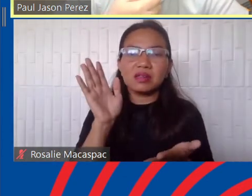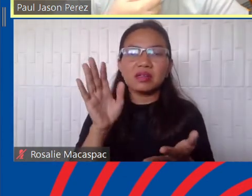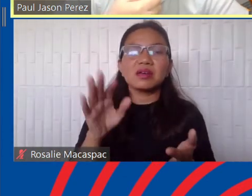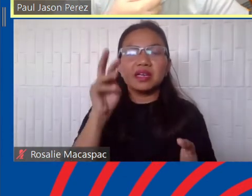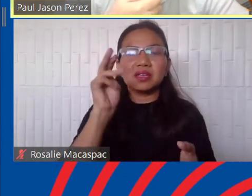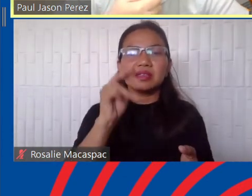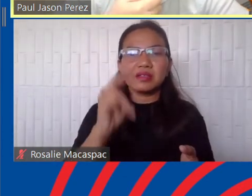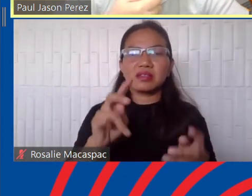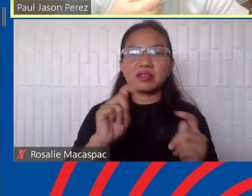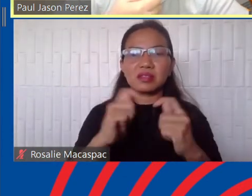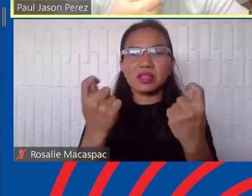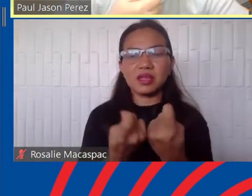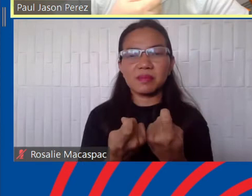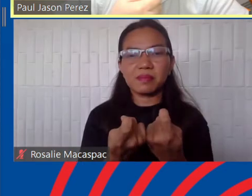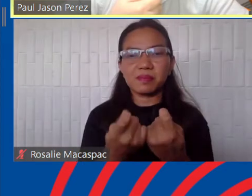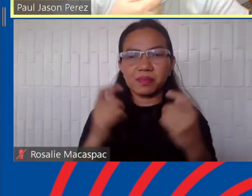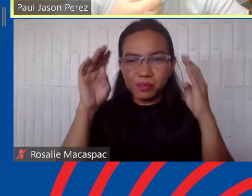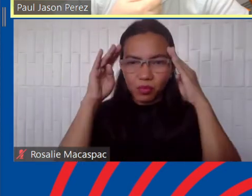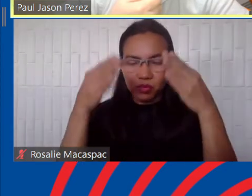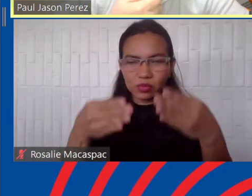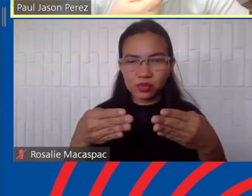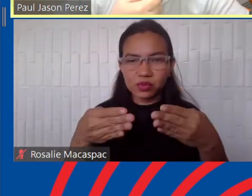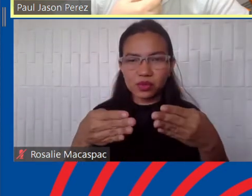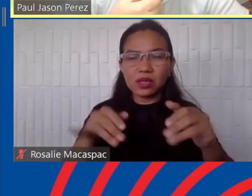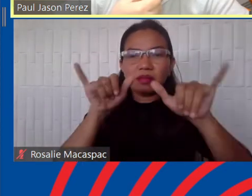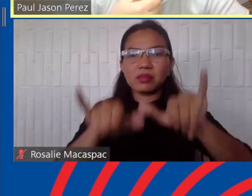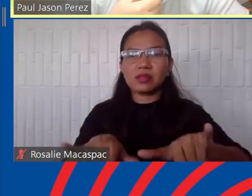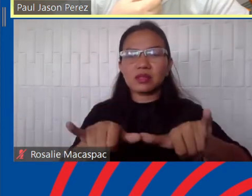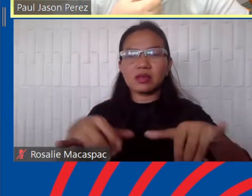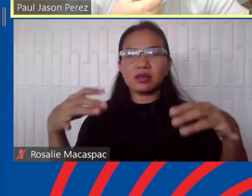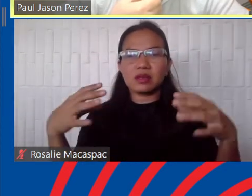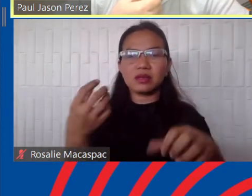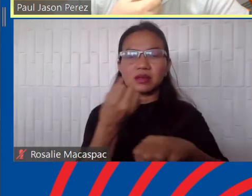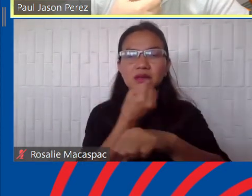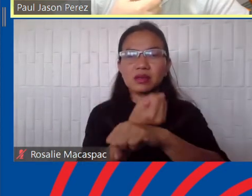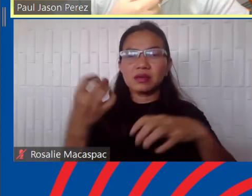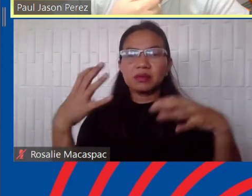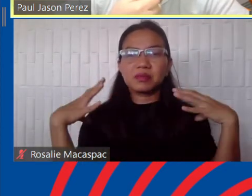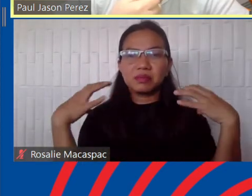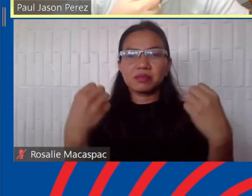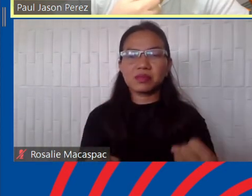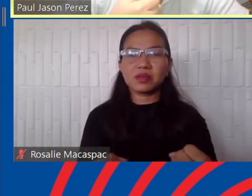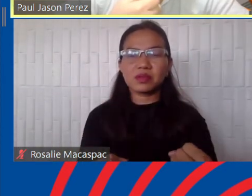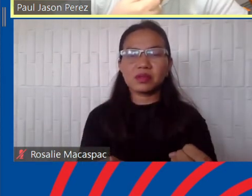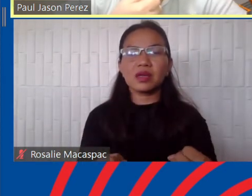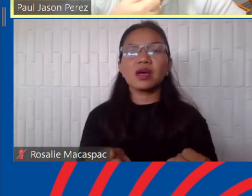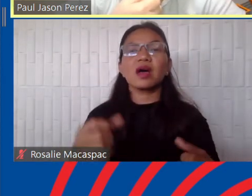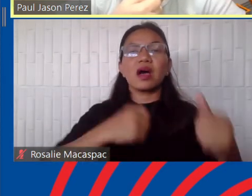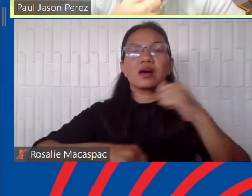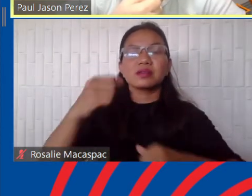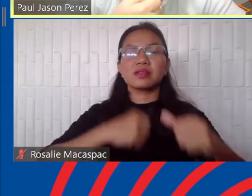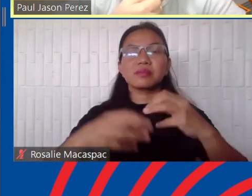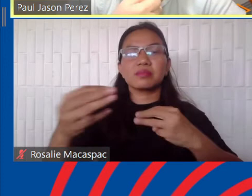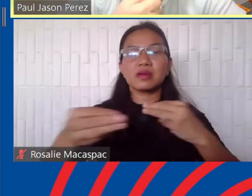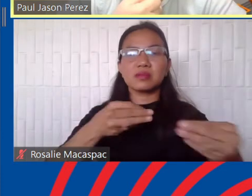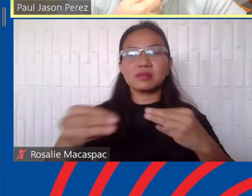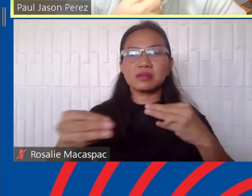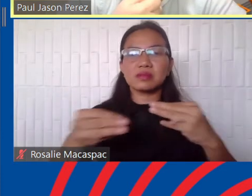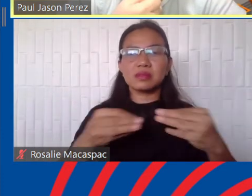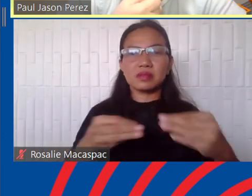that will maintain because again, research data management is active management. So